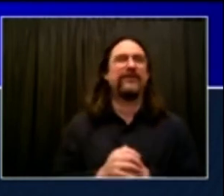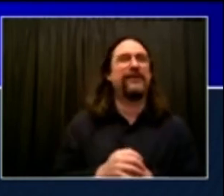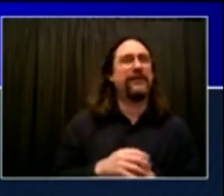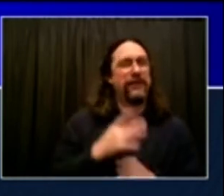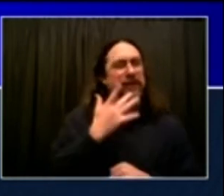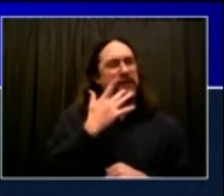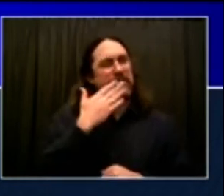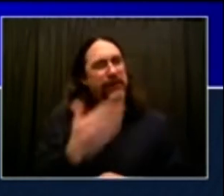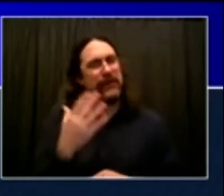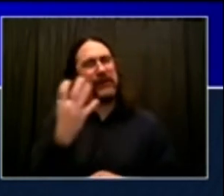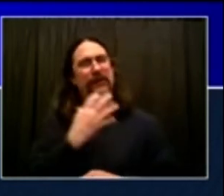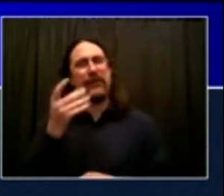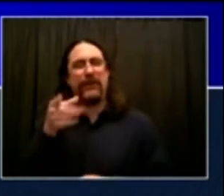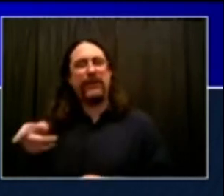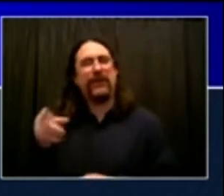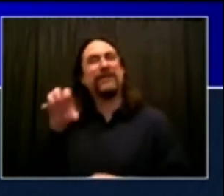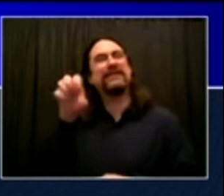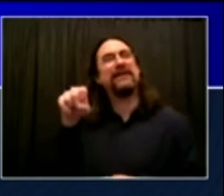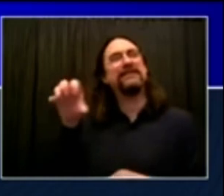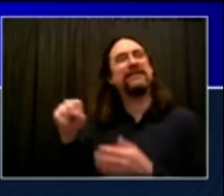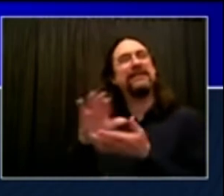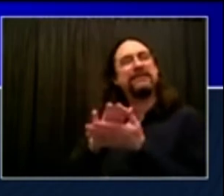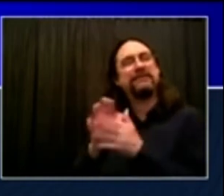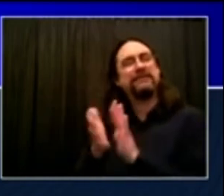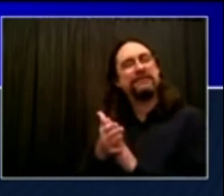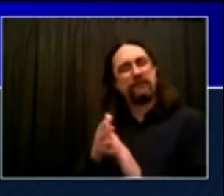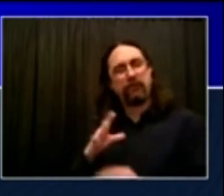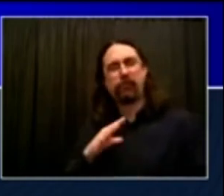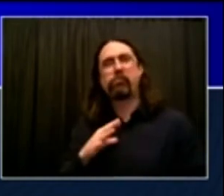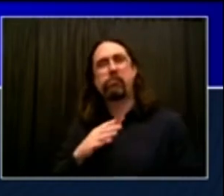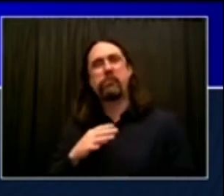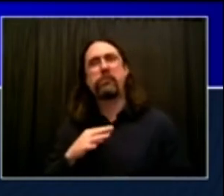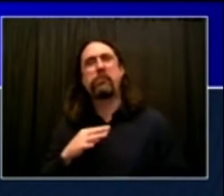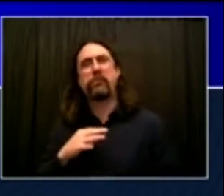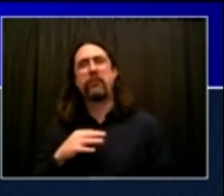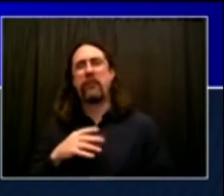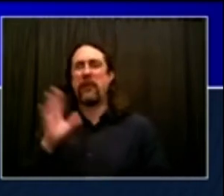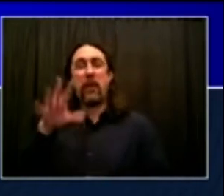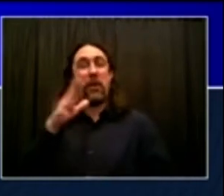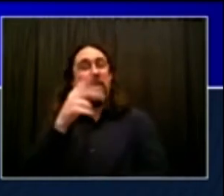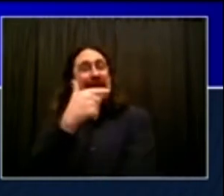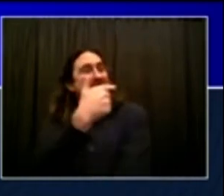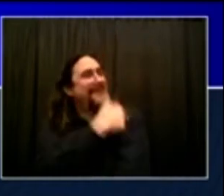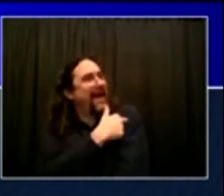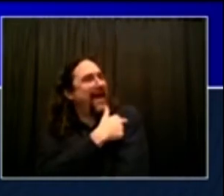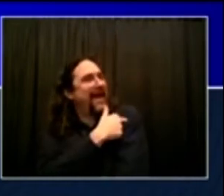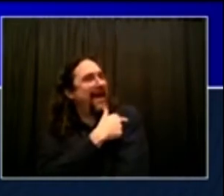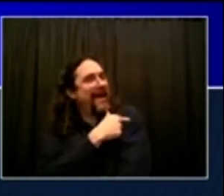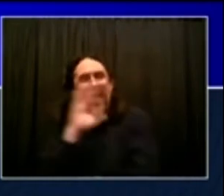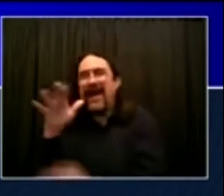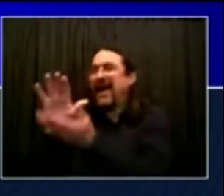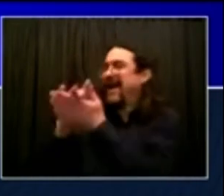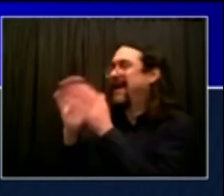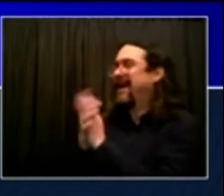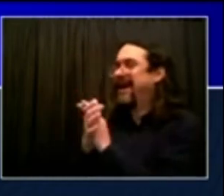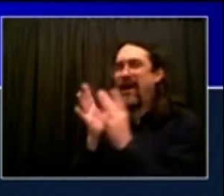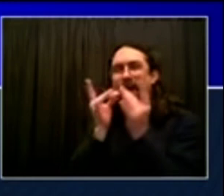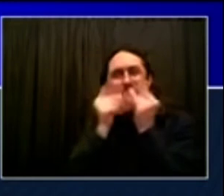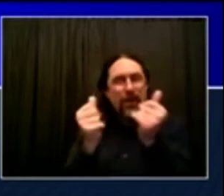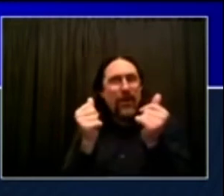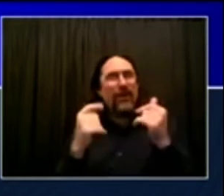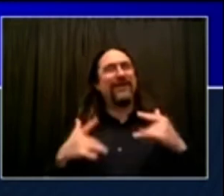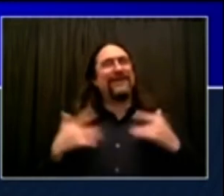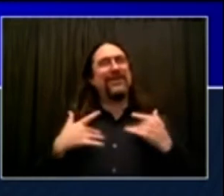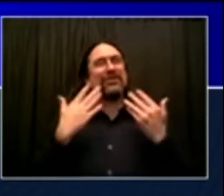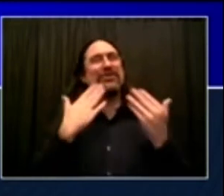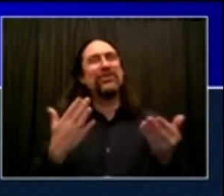about vaccination right this moment. Thank you to Randy Garrudy and, of course, Danny Meyer, who's